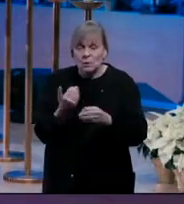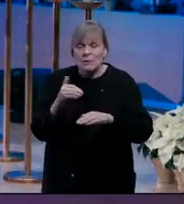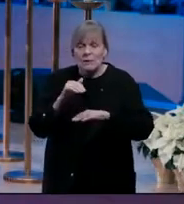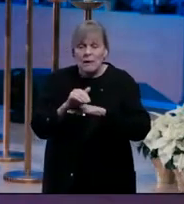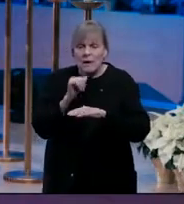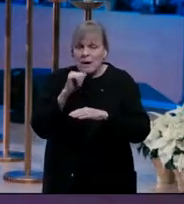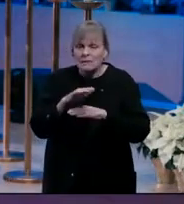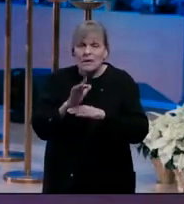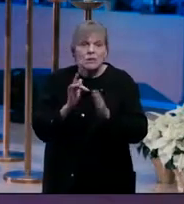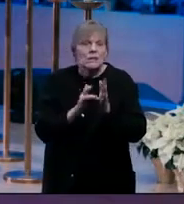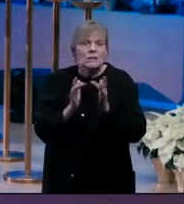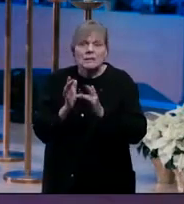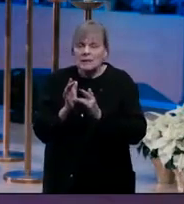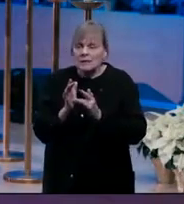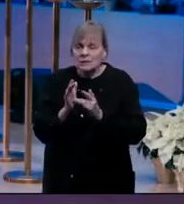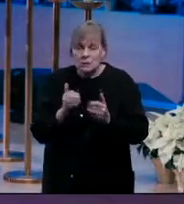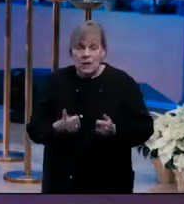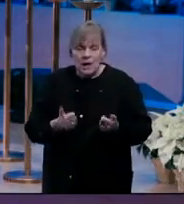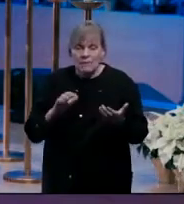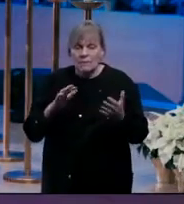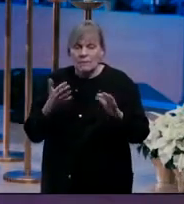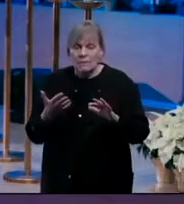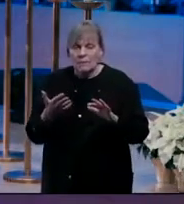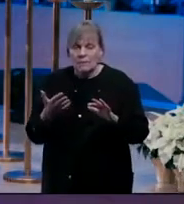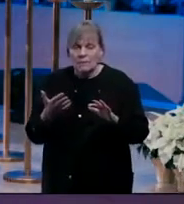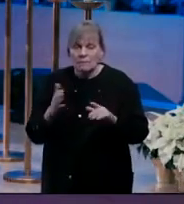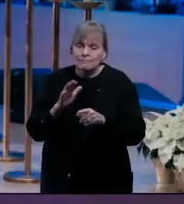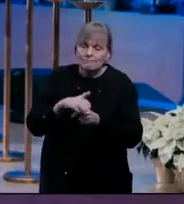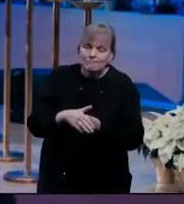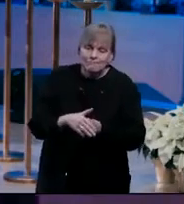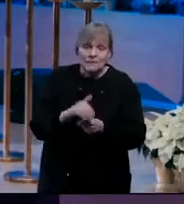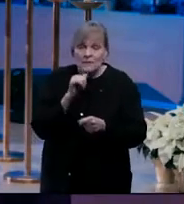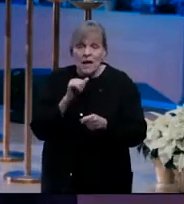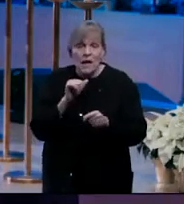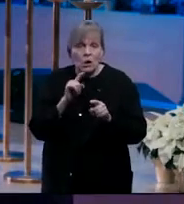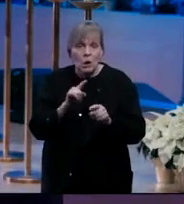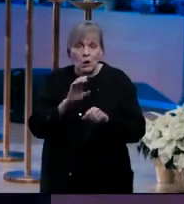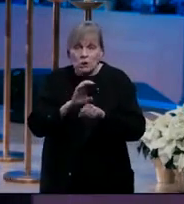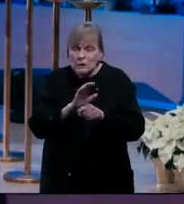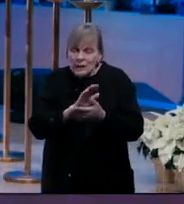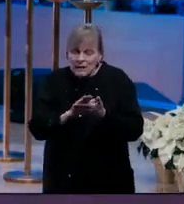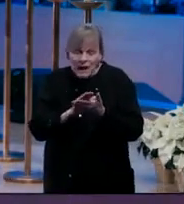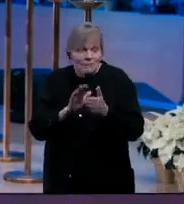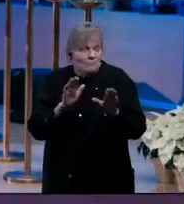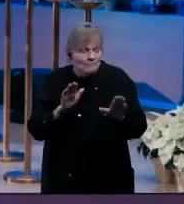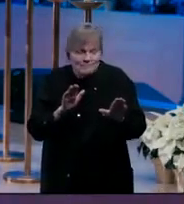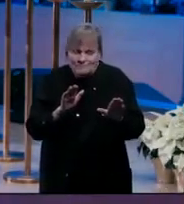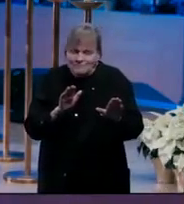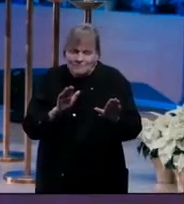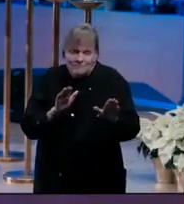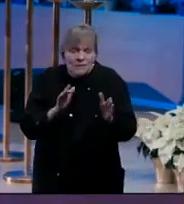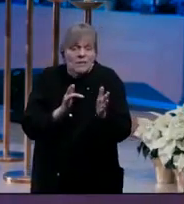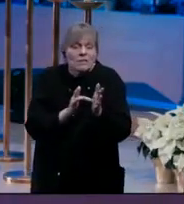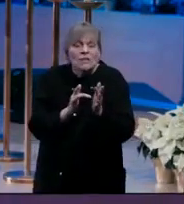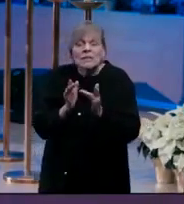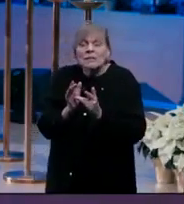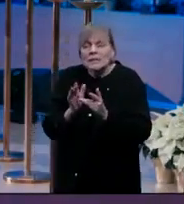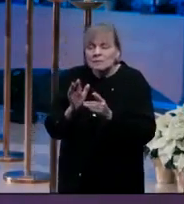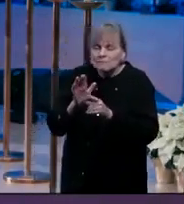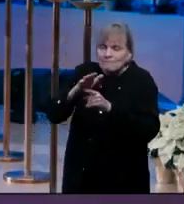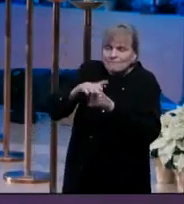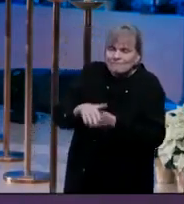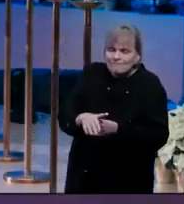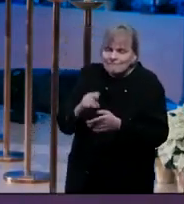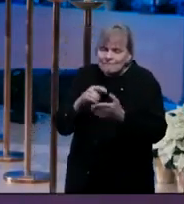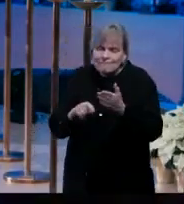he did not send Jesus into your life to condemn you because you haven't been in church enough this last year. He did not send Jesus to condemn you